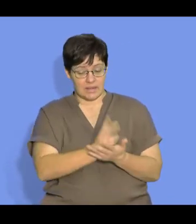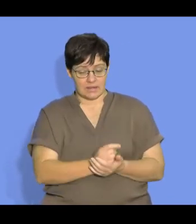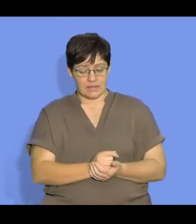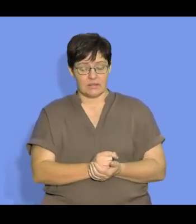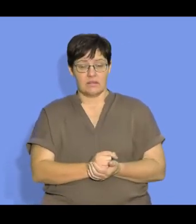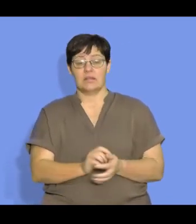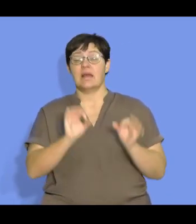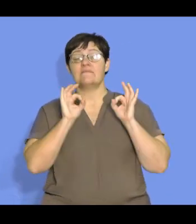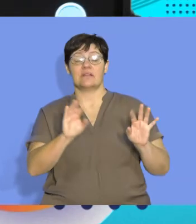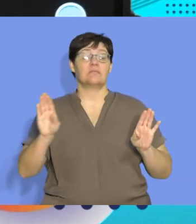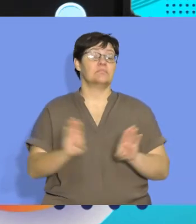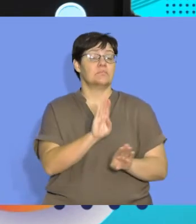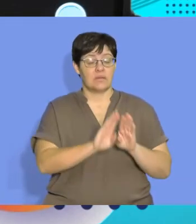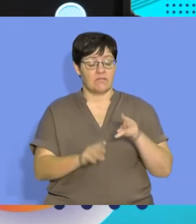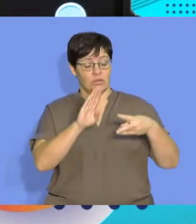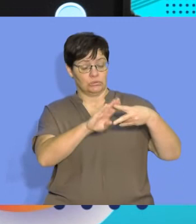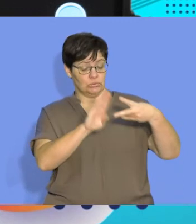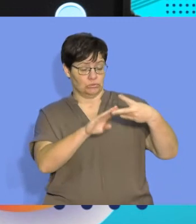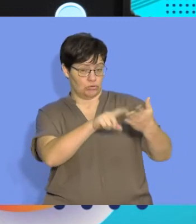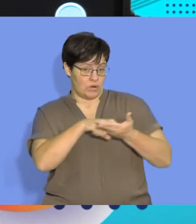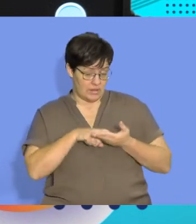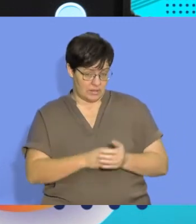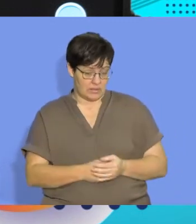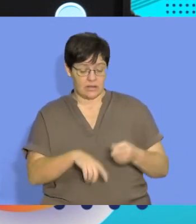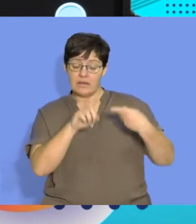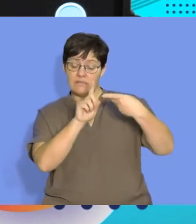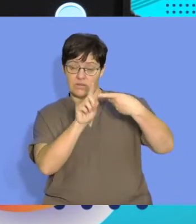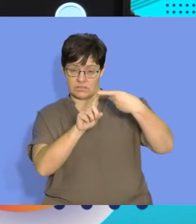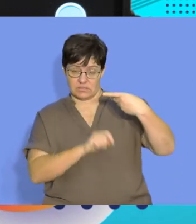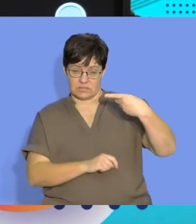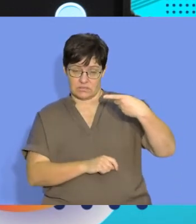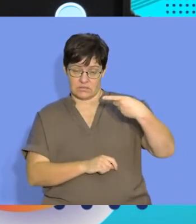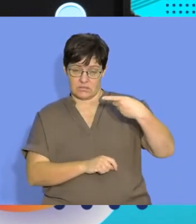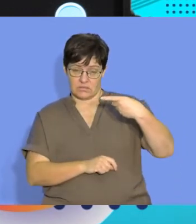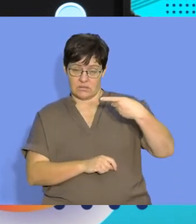an effective collision has got two requirements. Firstly, an